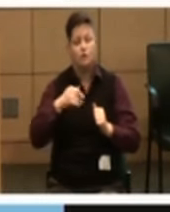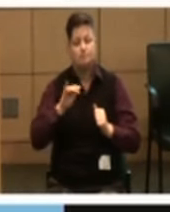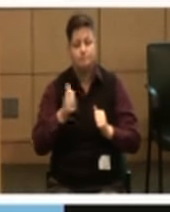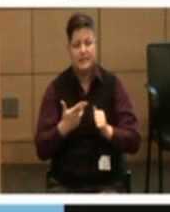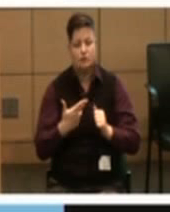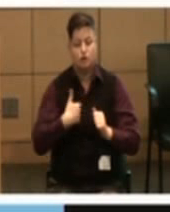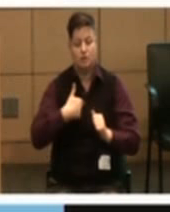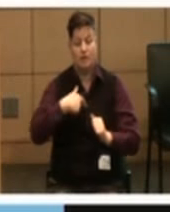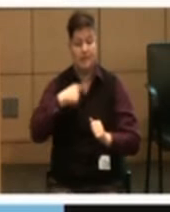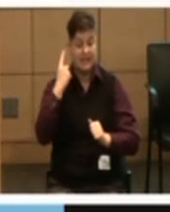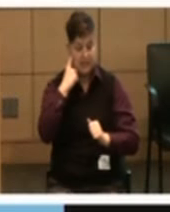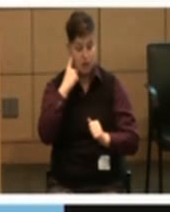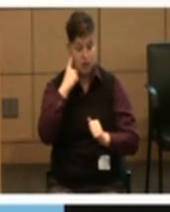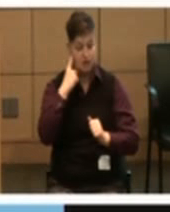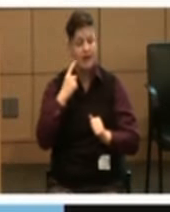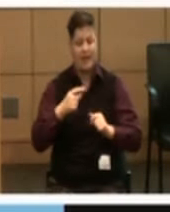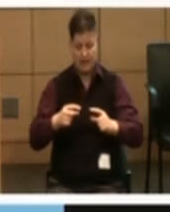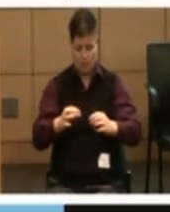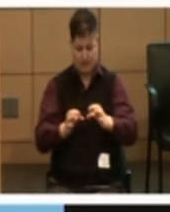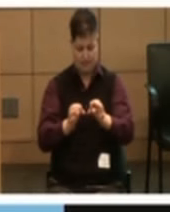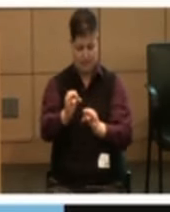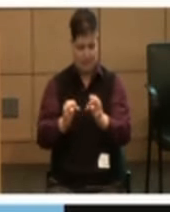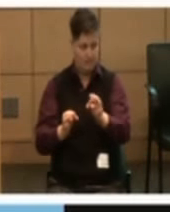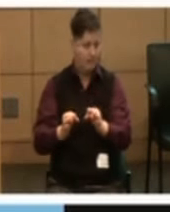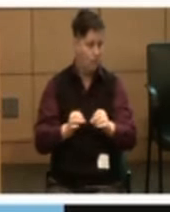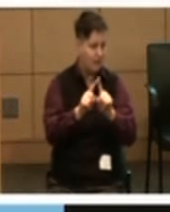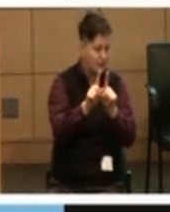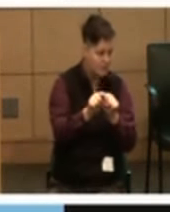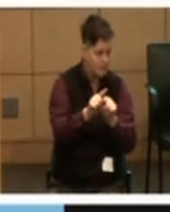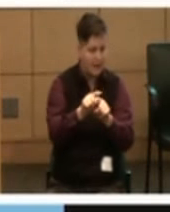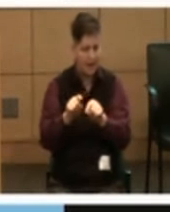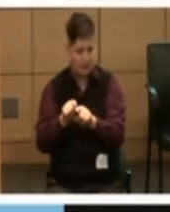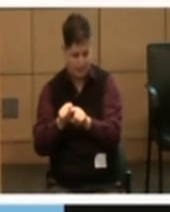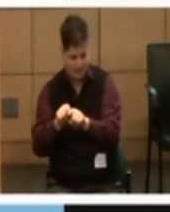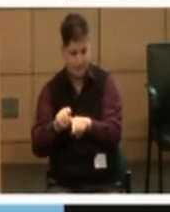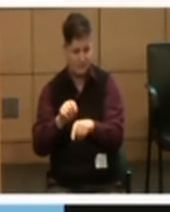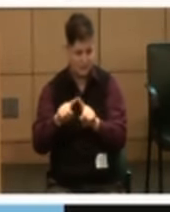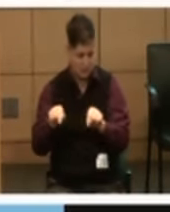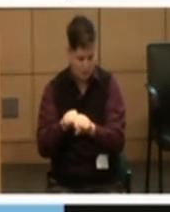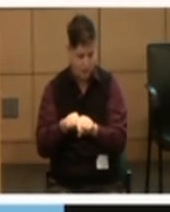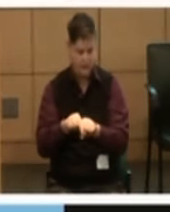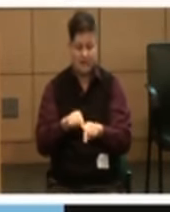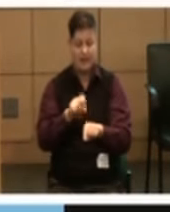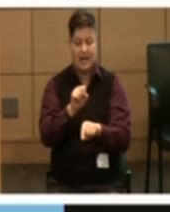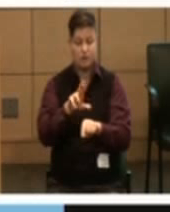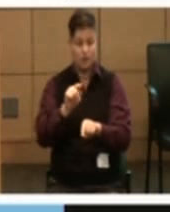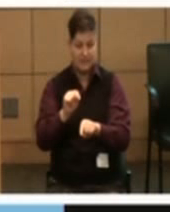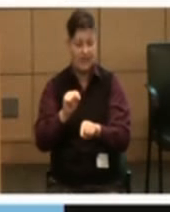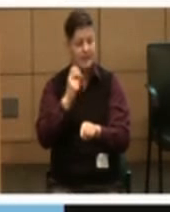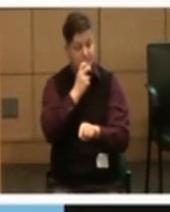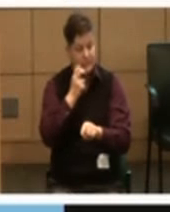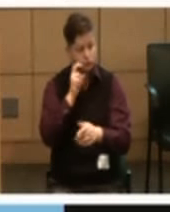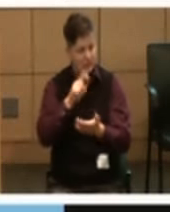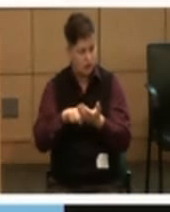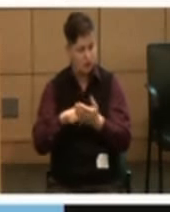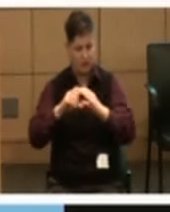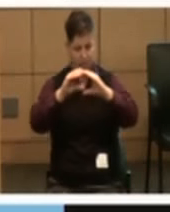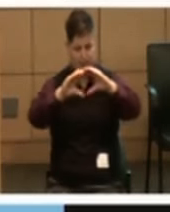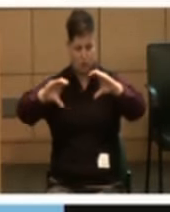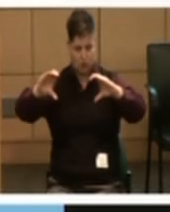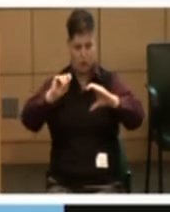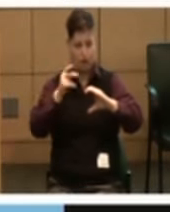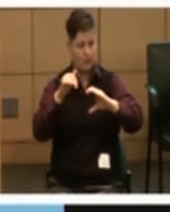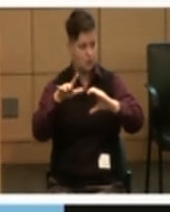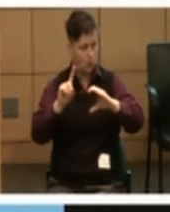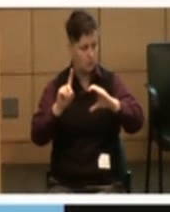time. We have a speech recognition threshold, or the SRT, which is going to tell us how loud a speech signal or